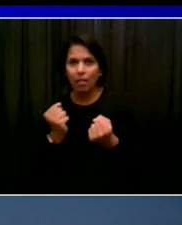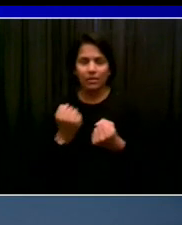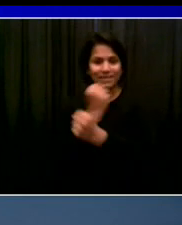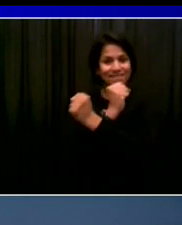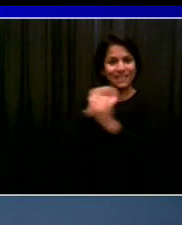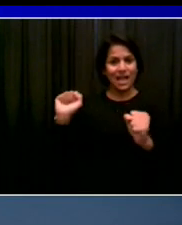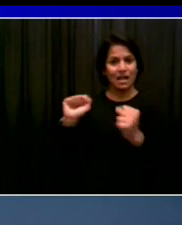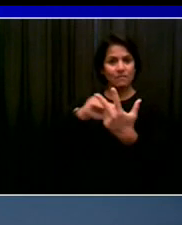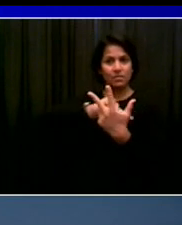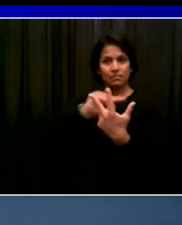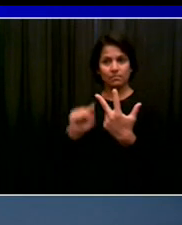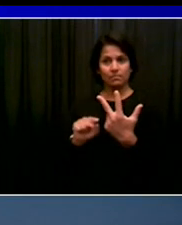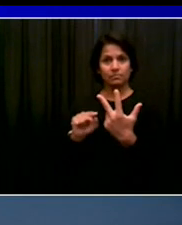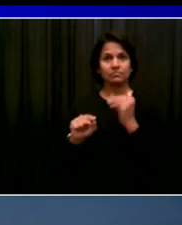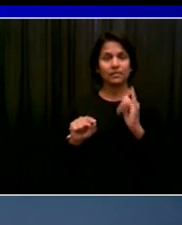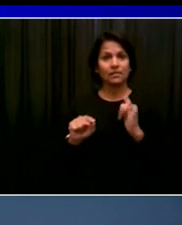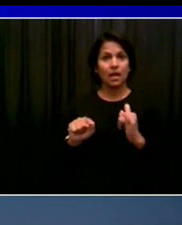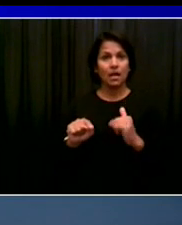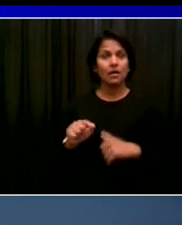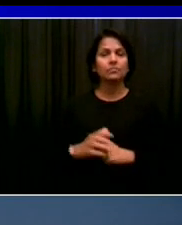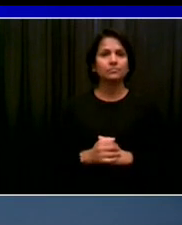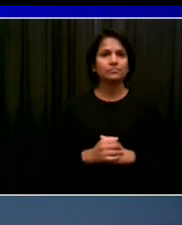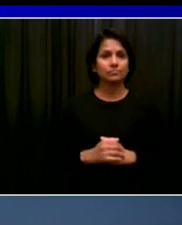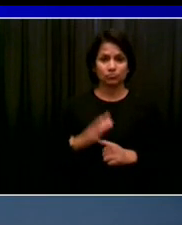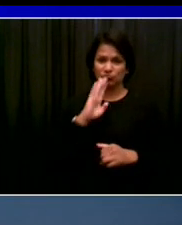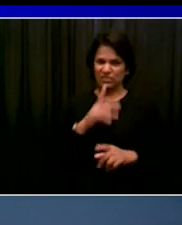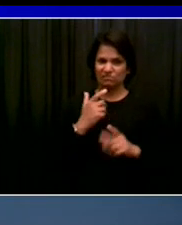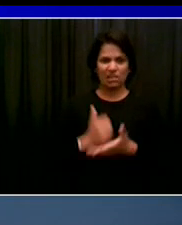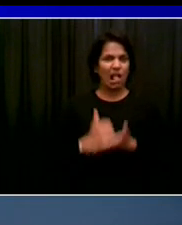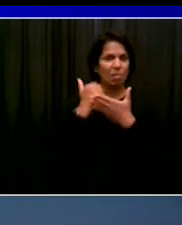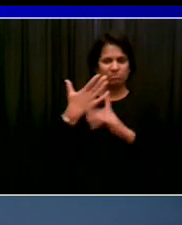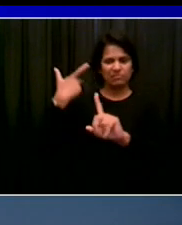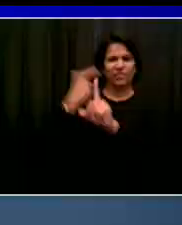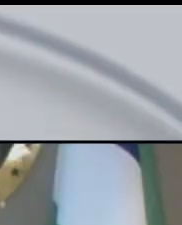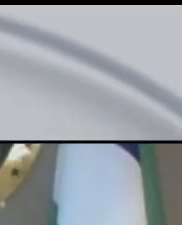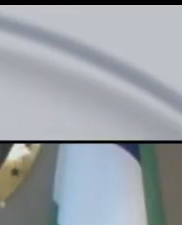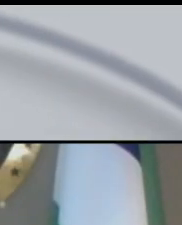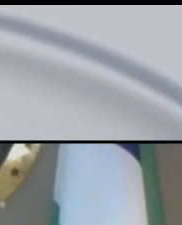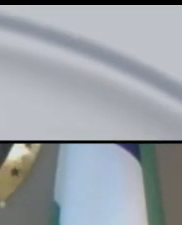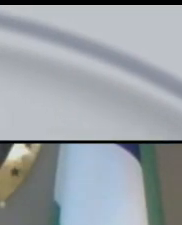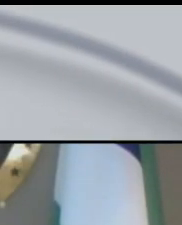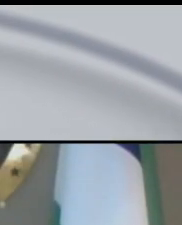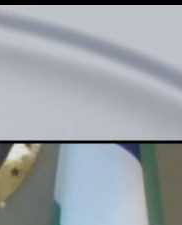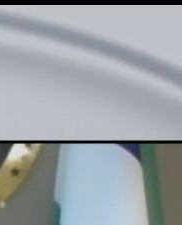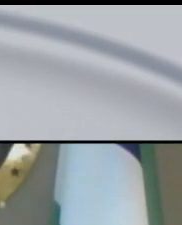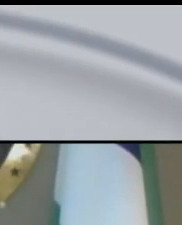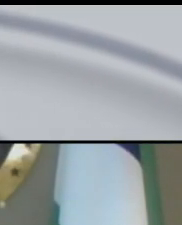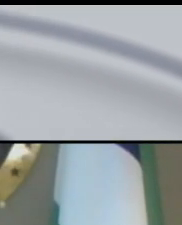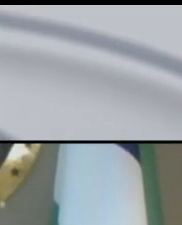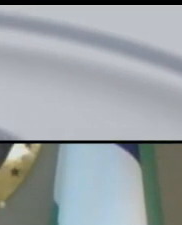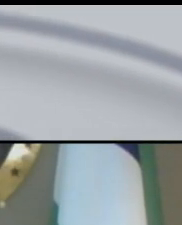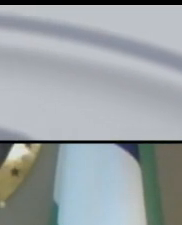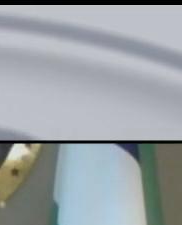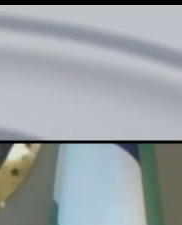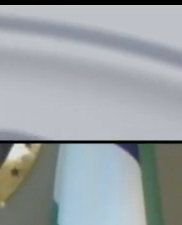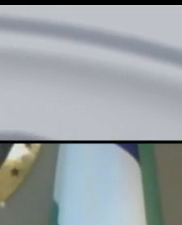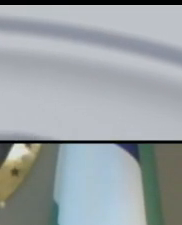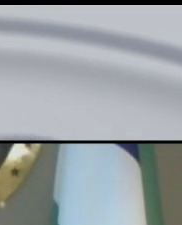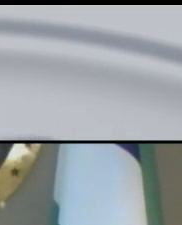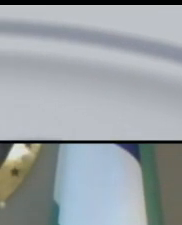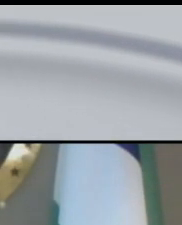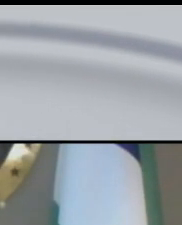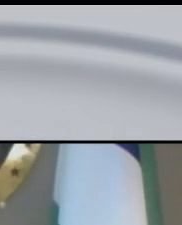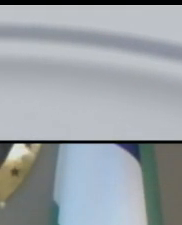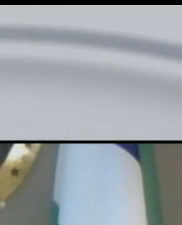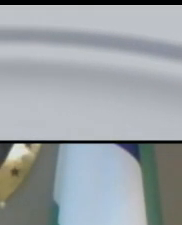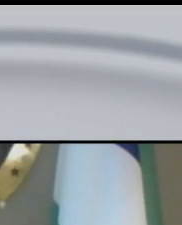way. All right, joining us to talk about the mandate is Detective Paul DiGiacomo, president of the Detectives Endowment Association. Nice to have you back